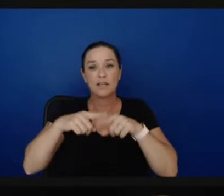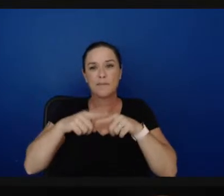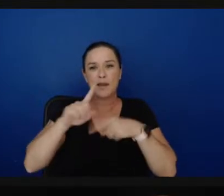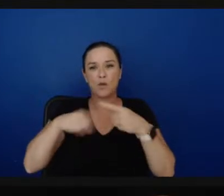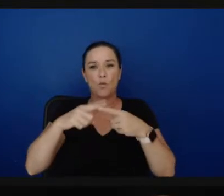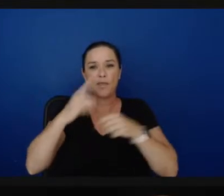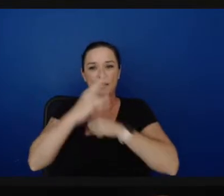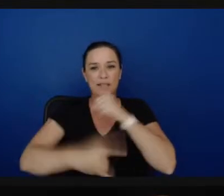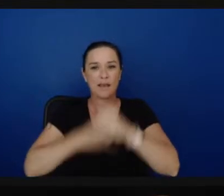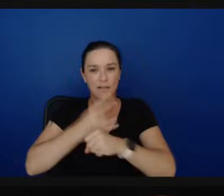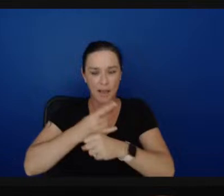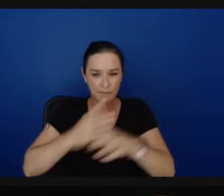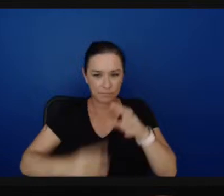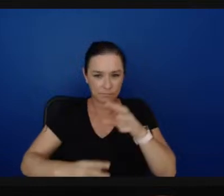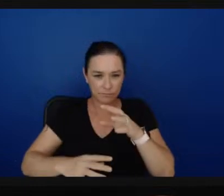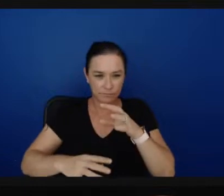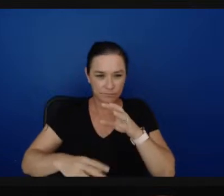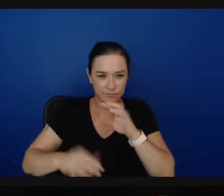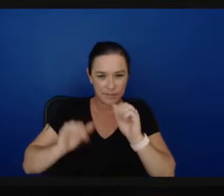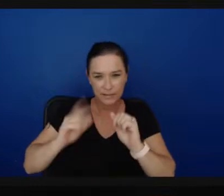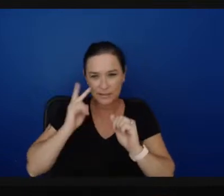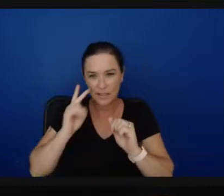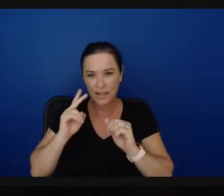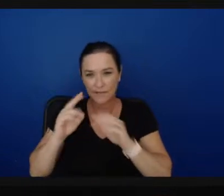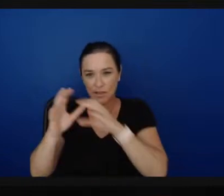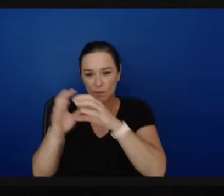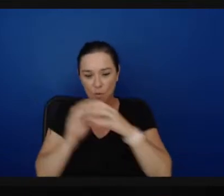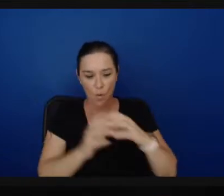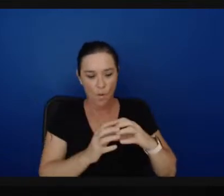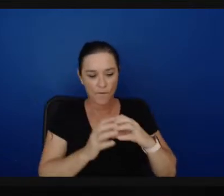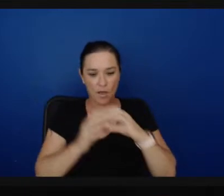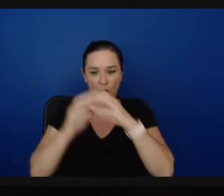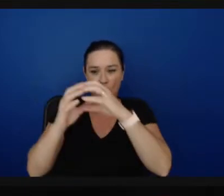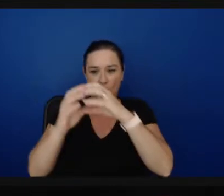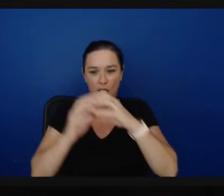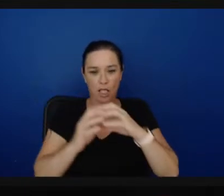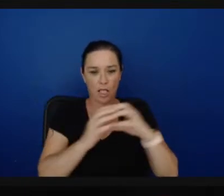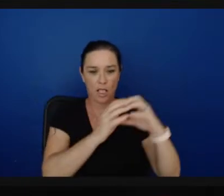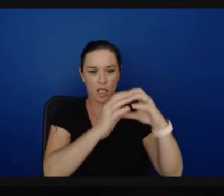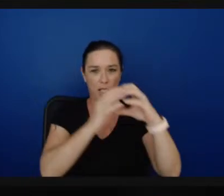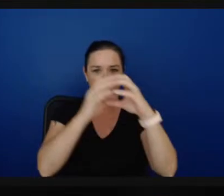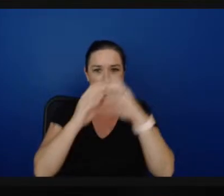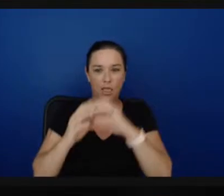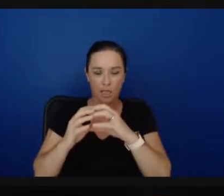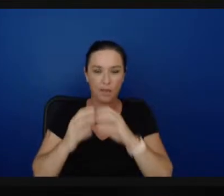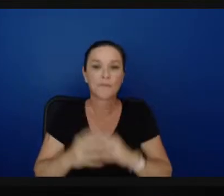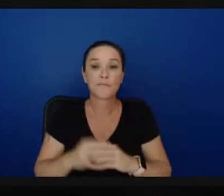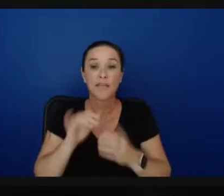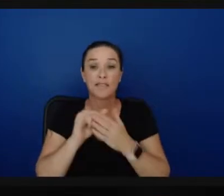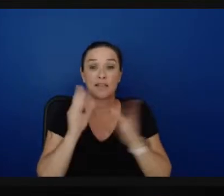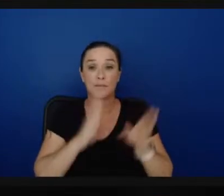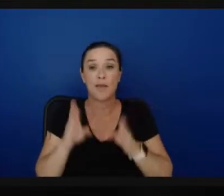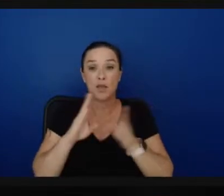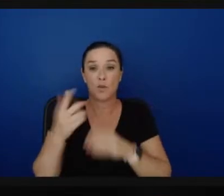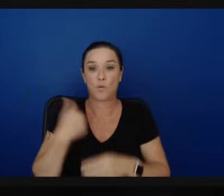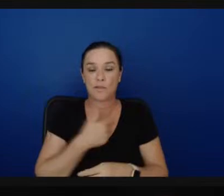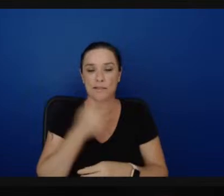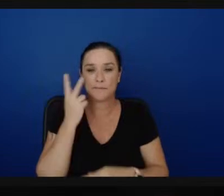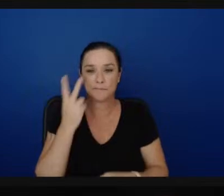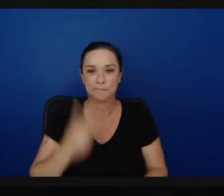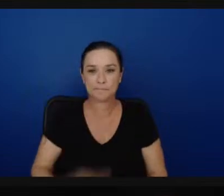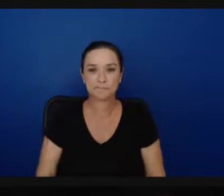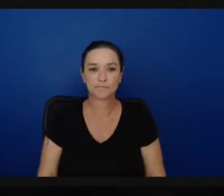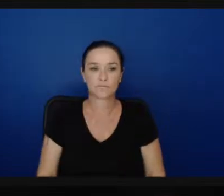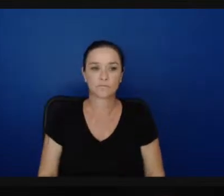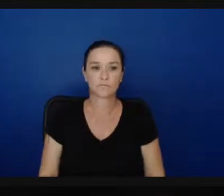summit, or it's moved to the southwest, or it's coming up the summit, or it's moved to the southwest. And that's the pattern we're seeing there. And I wanted